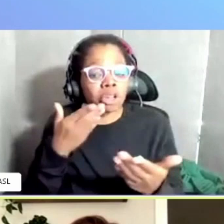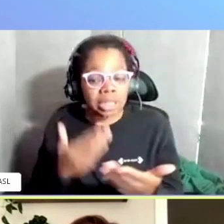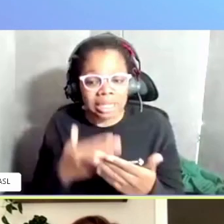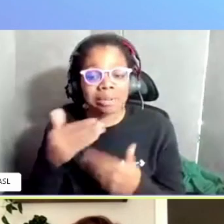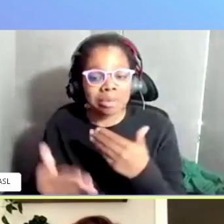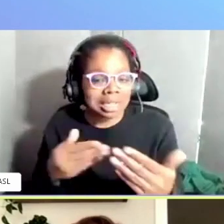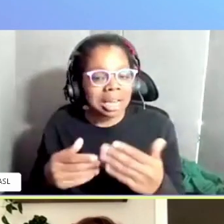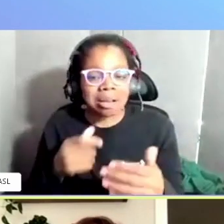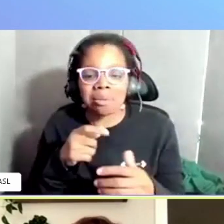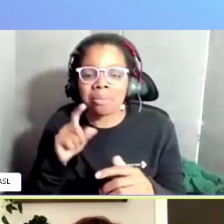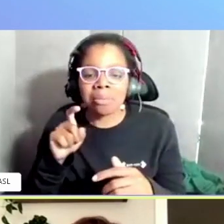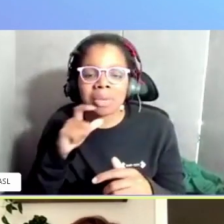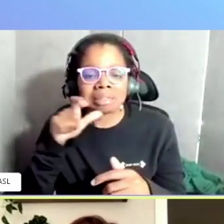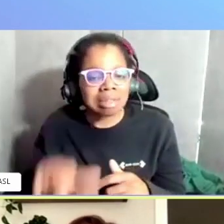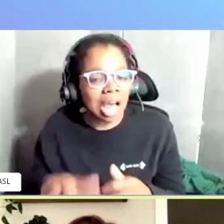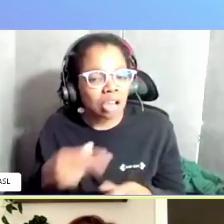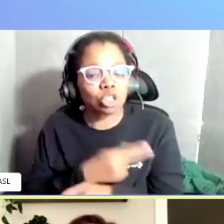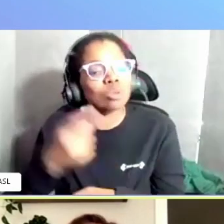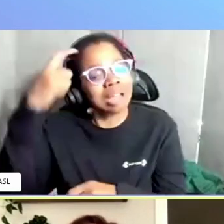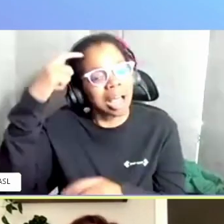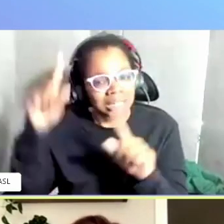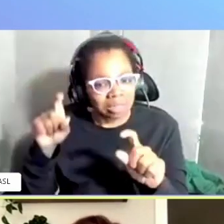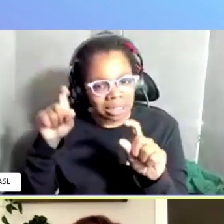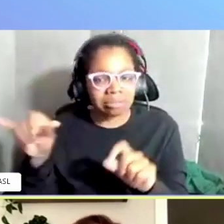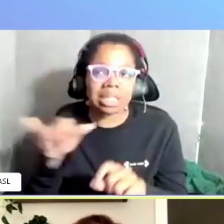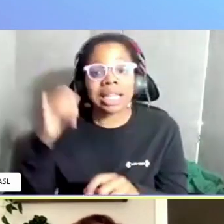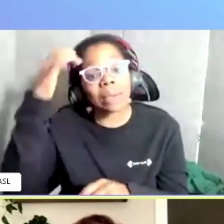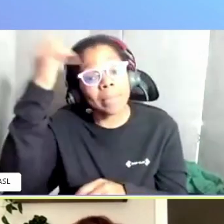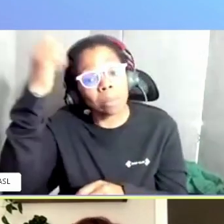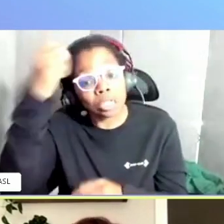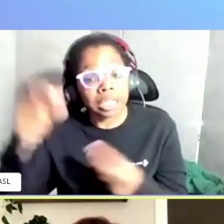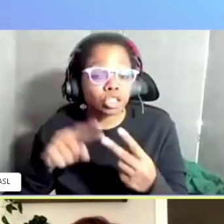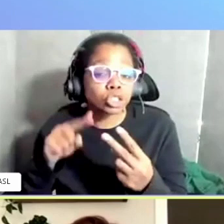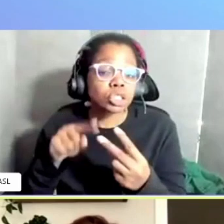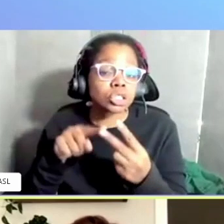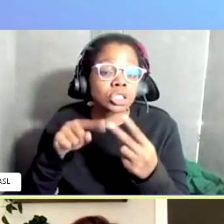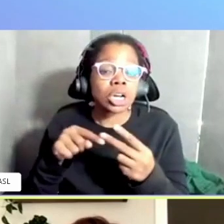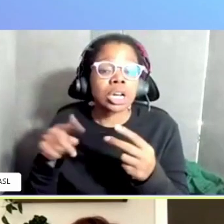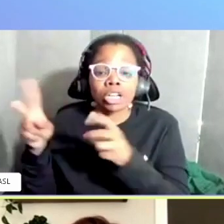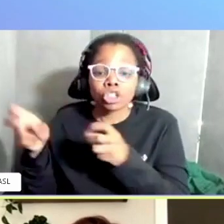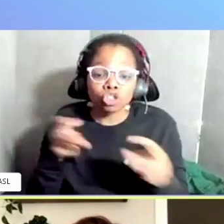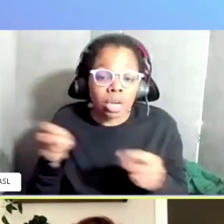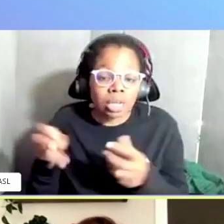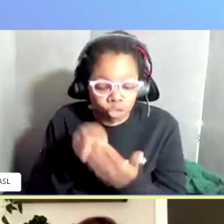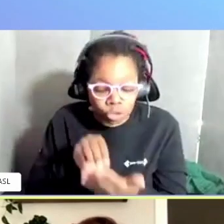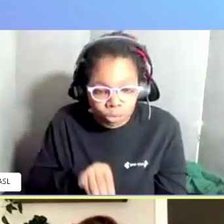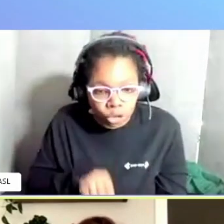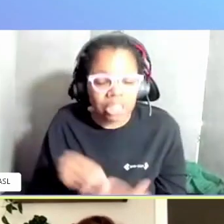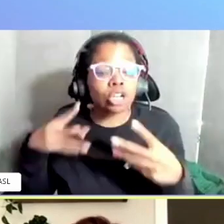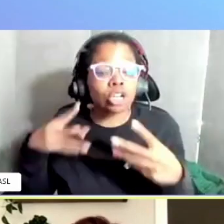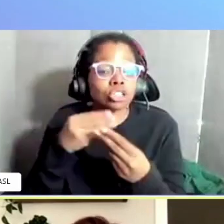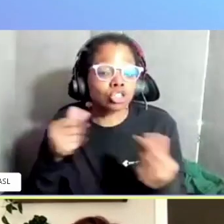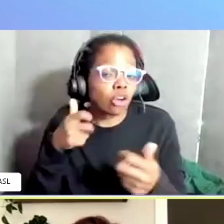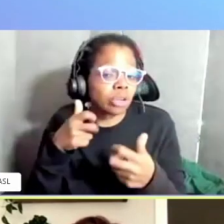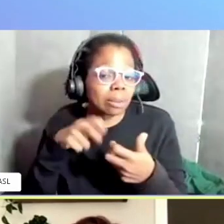must not use cognitive tests, such as memorization, transcription, solving puzzles. A simple